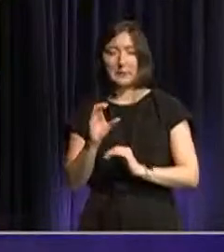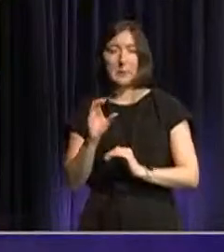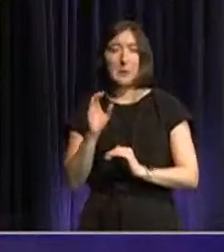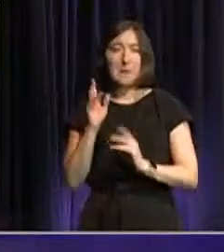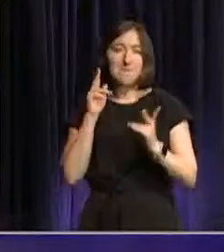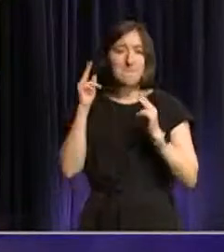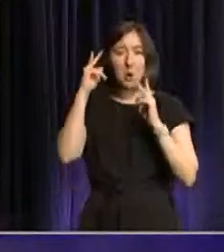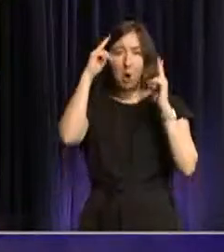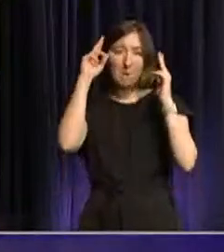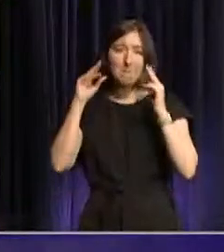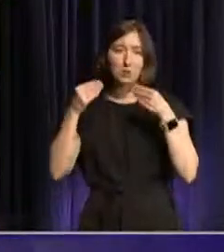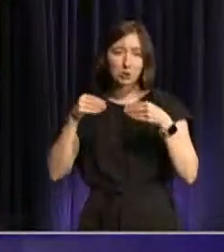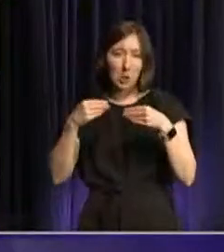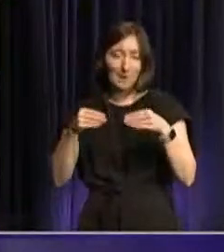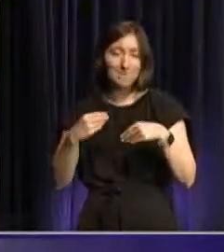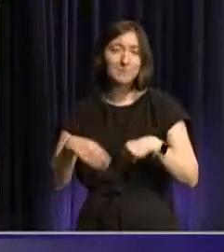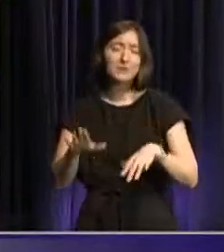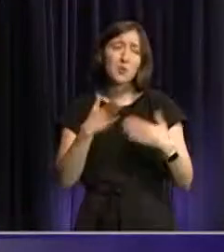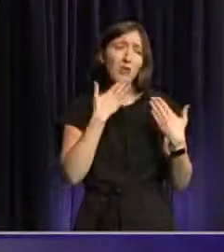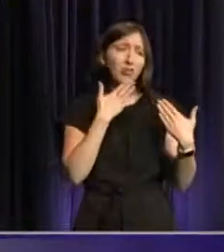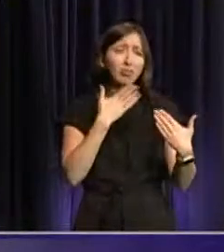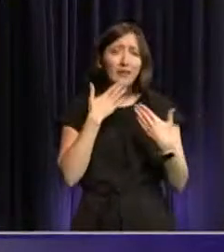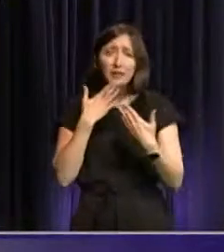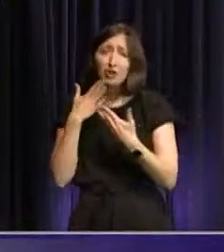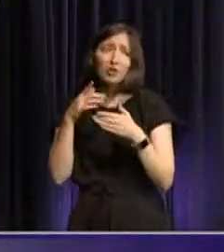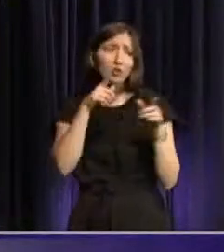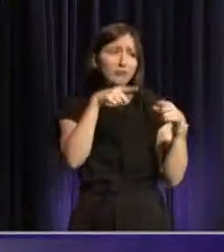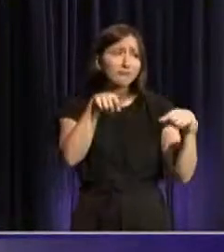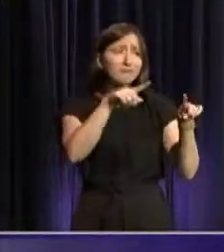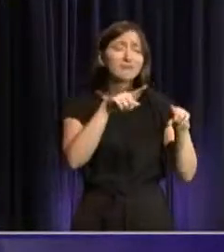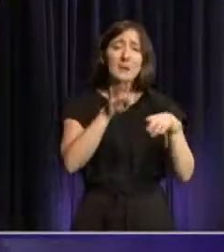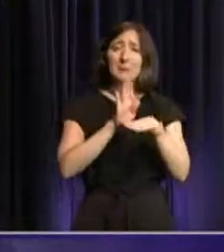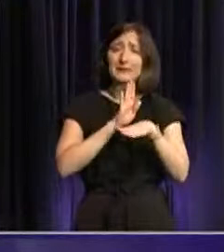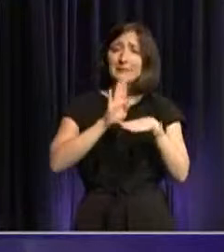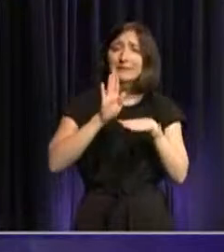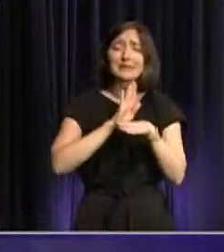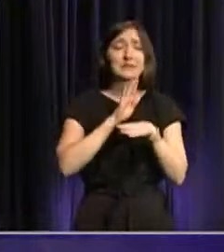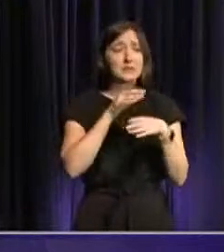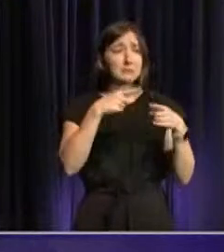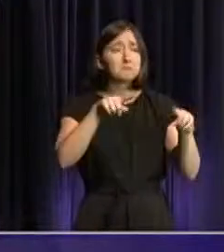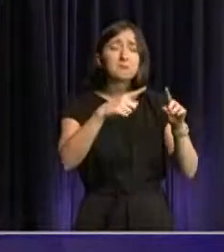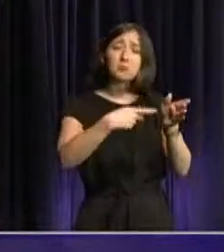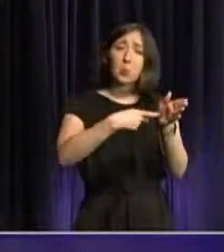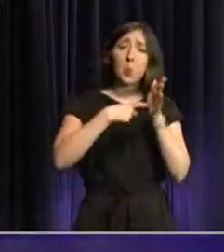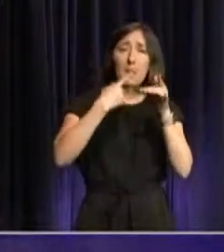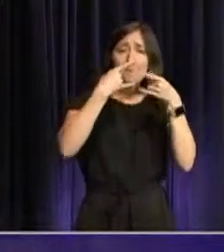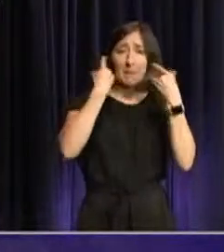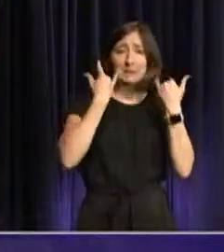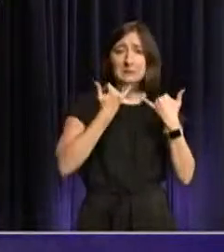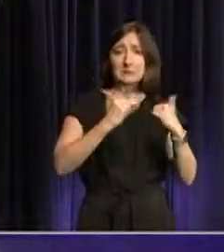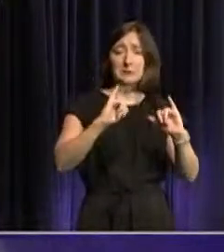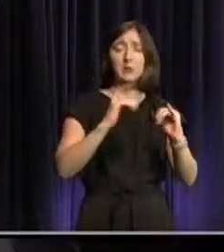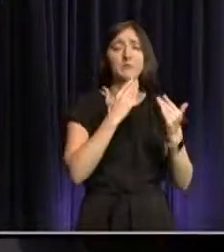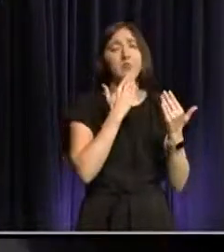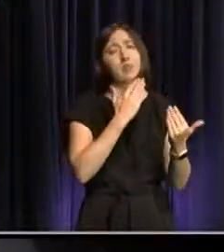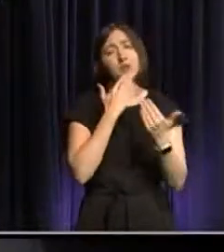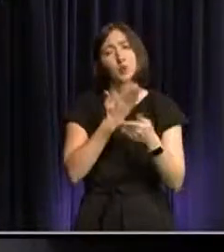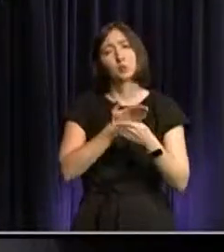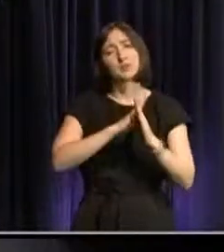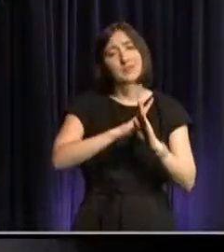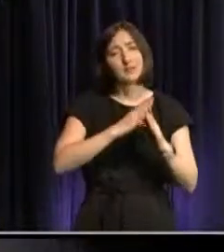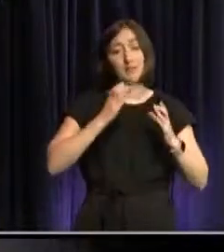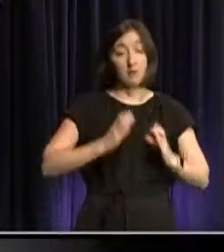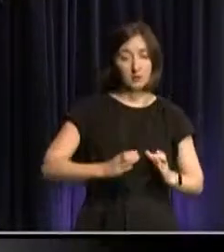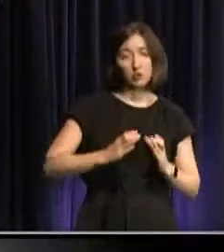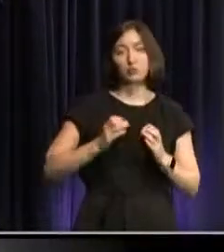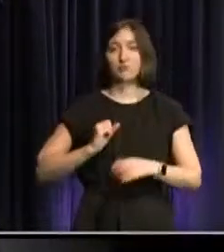want to thank very much the businesses that are being very careful how they protect their customers as well as their employees. Right. Thank you, Judge.